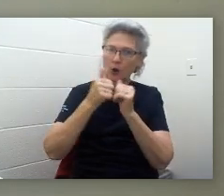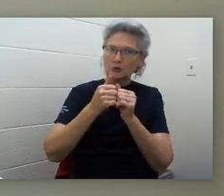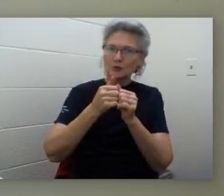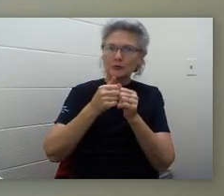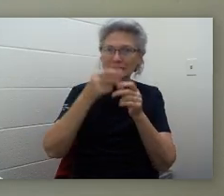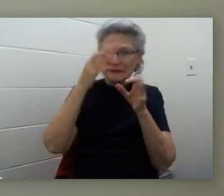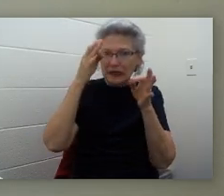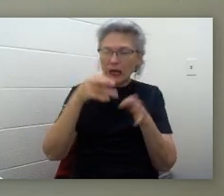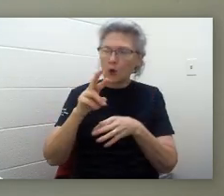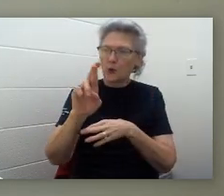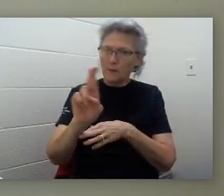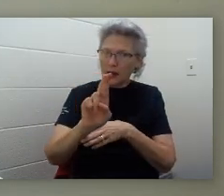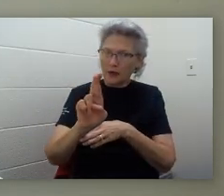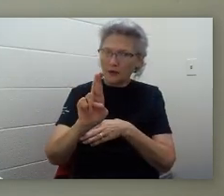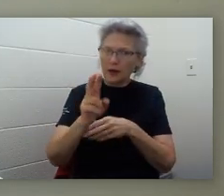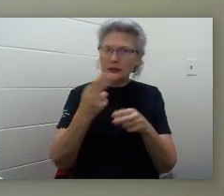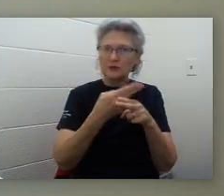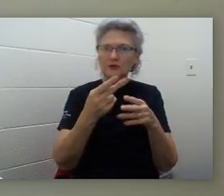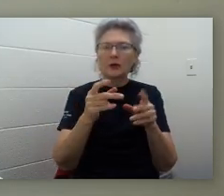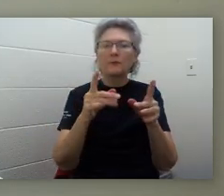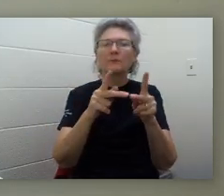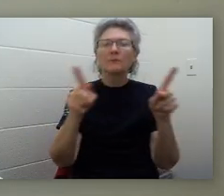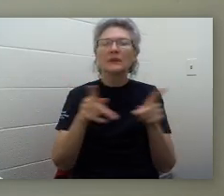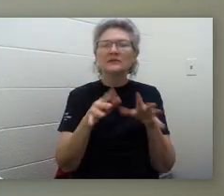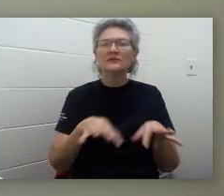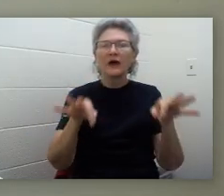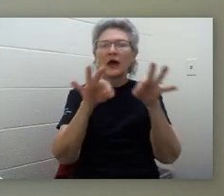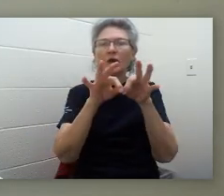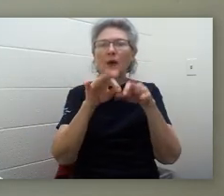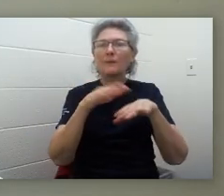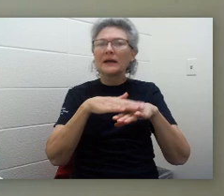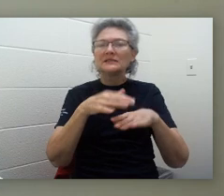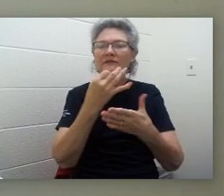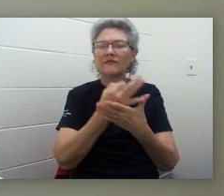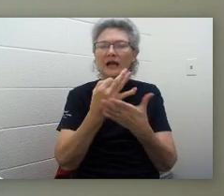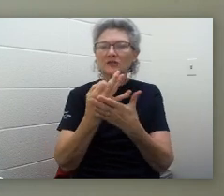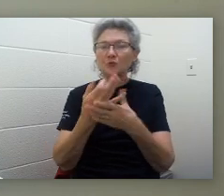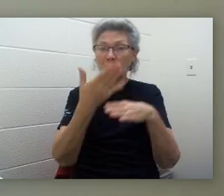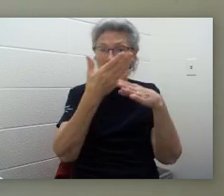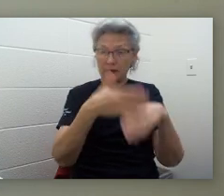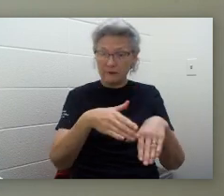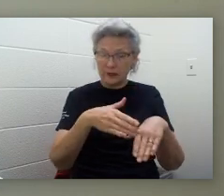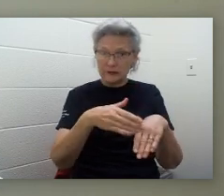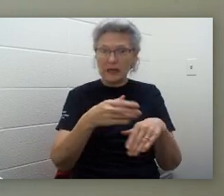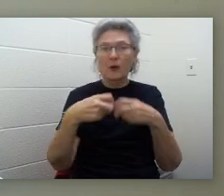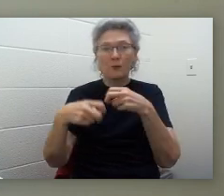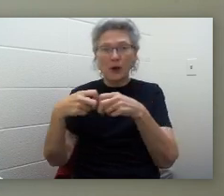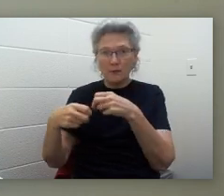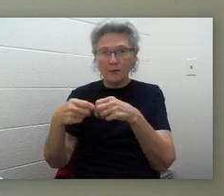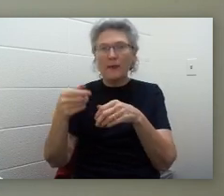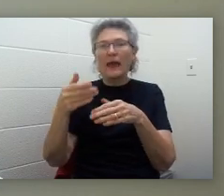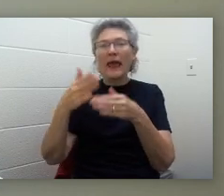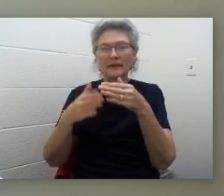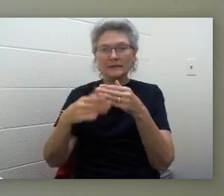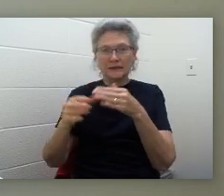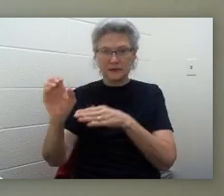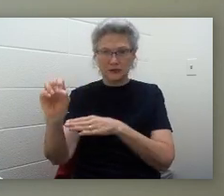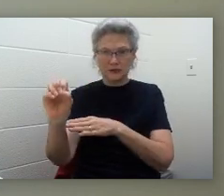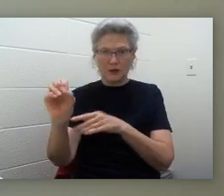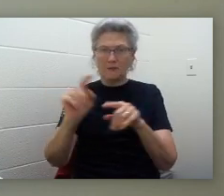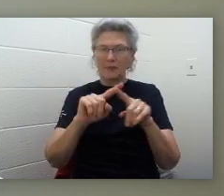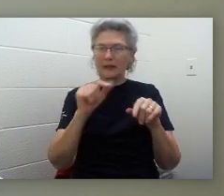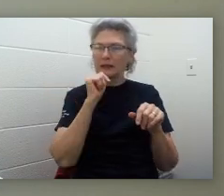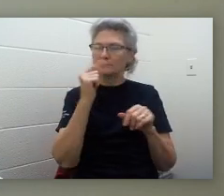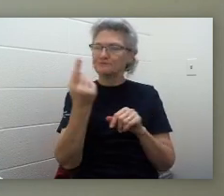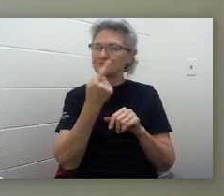can use place value and basic facts when our dividend in our problem ends in a zero. But our dividend is not always going to end